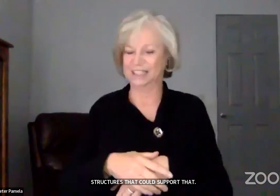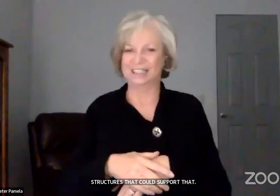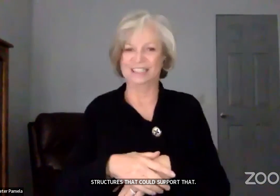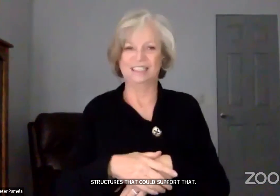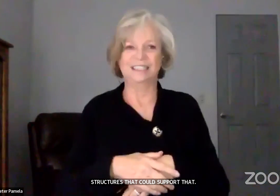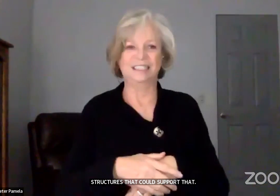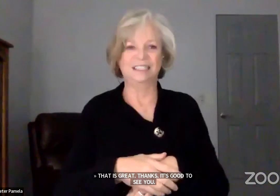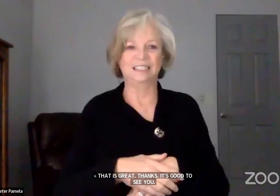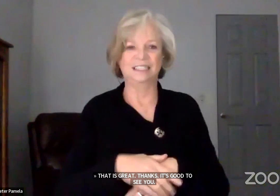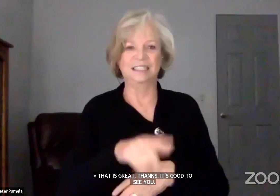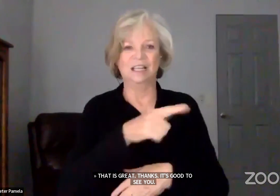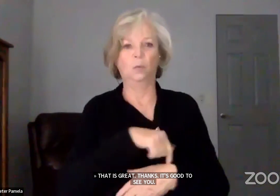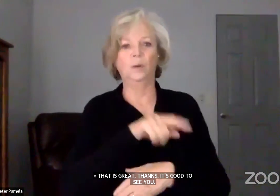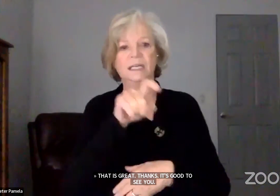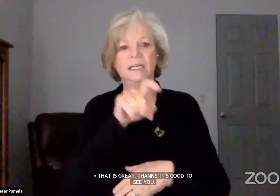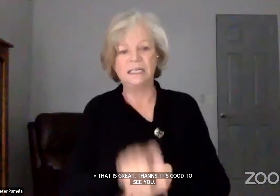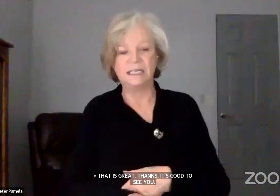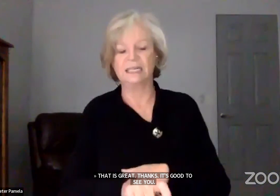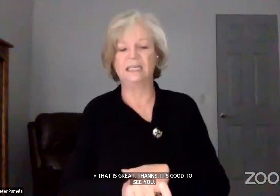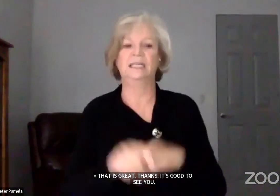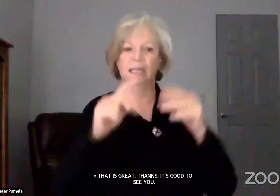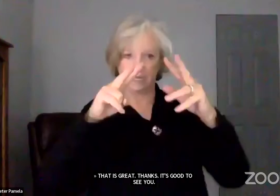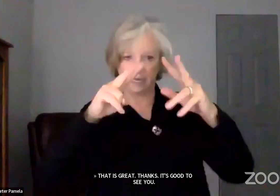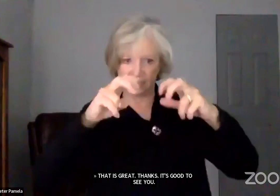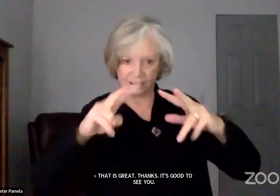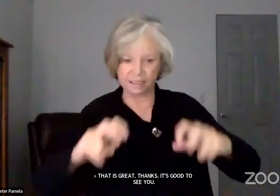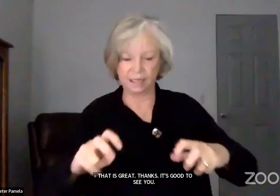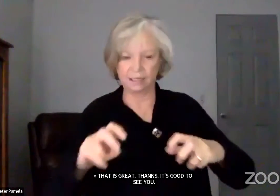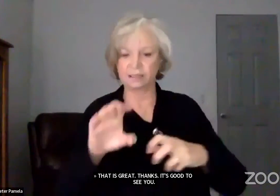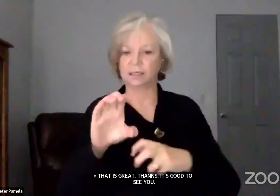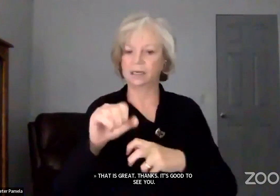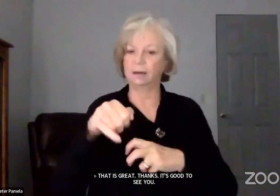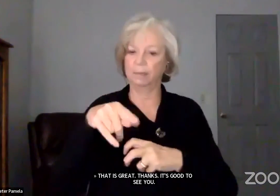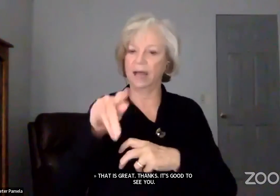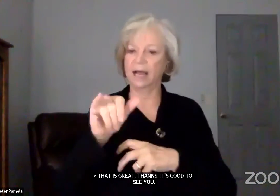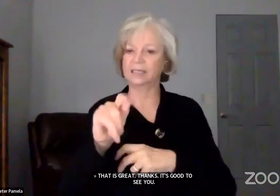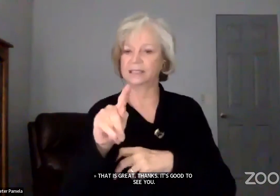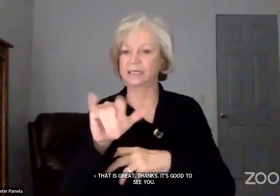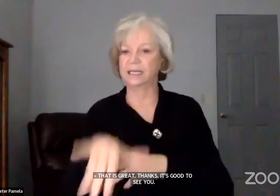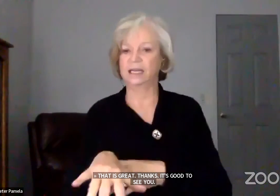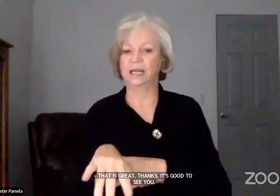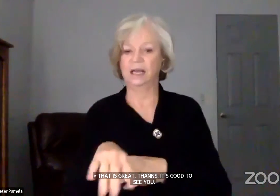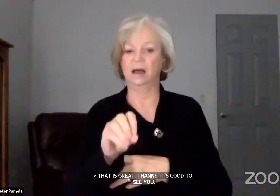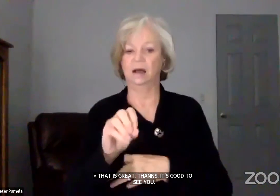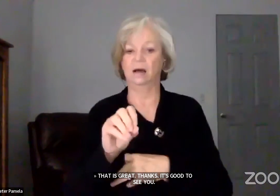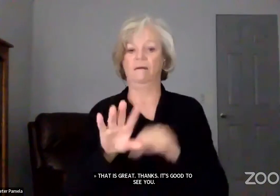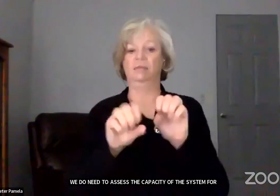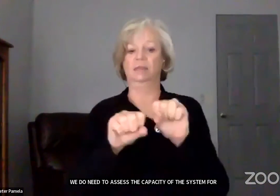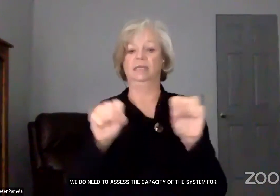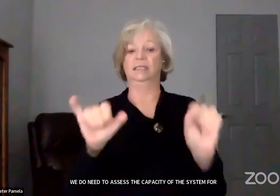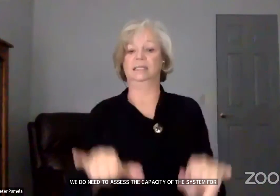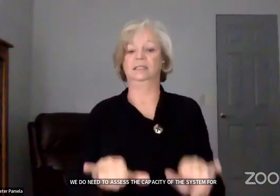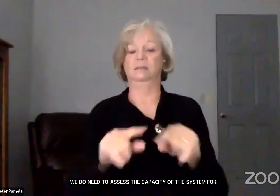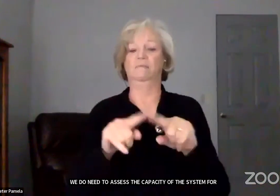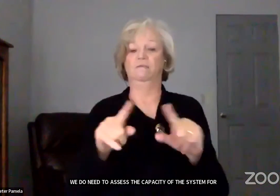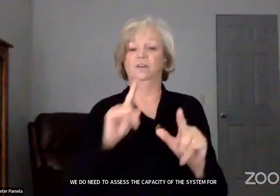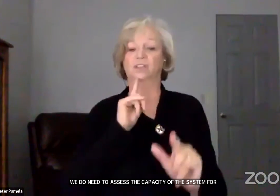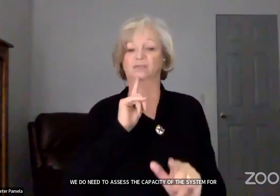We do need to assess the capacity of the system for sure. So that will be part of this.